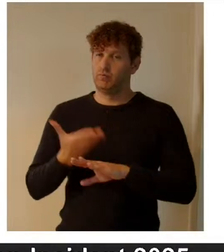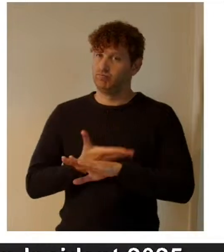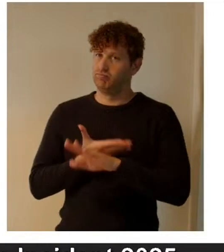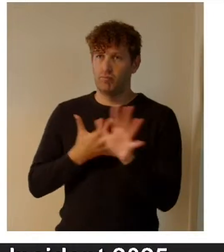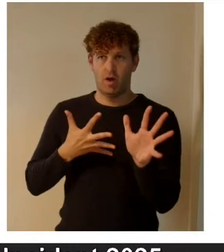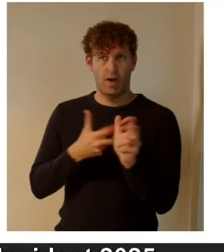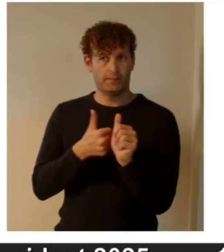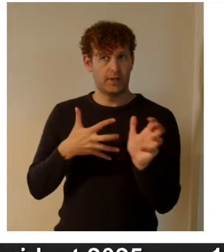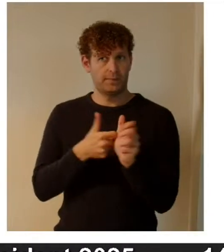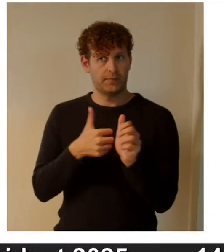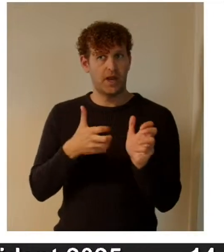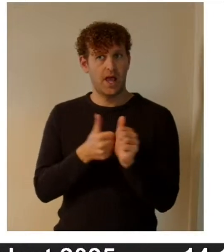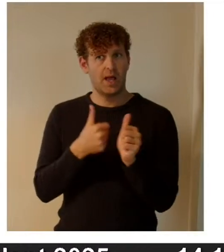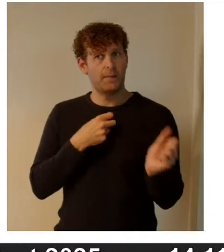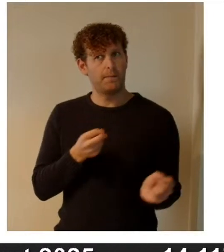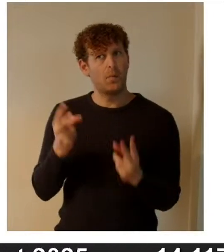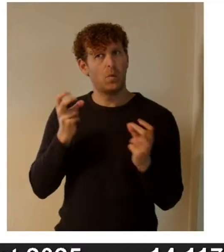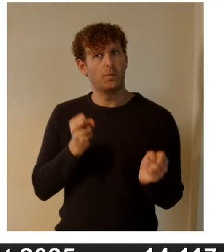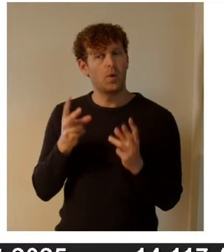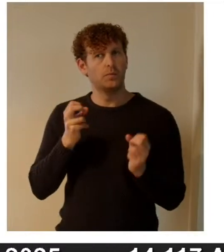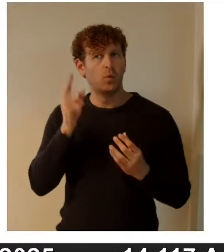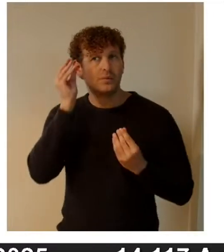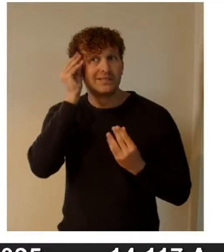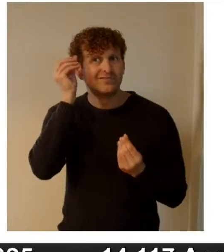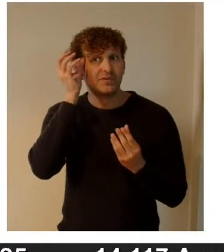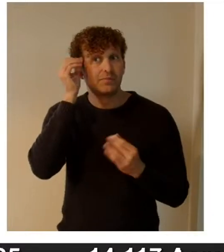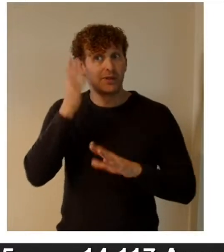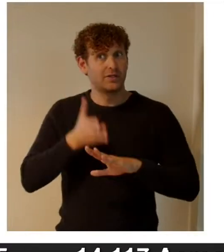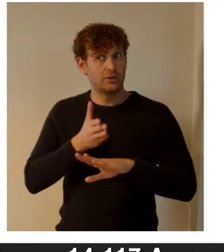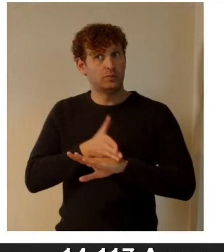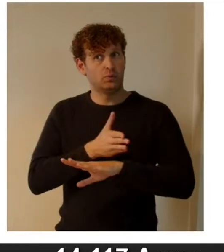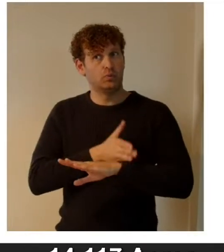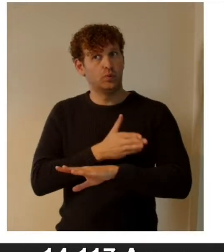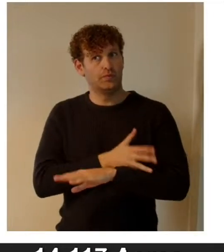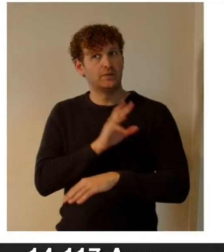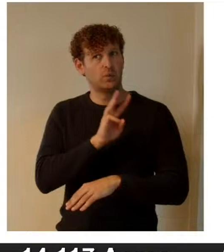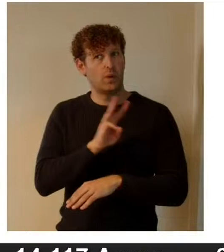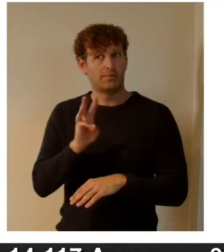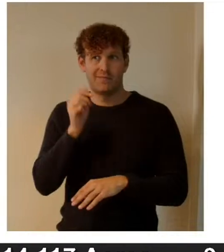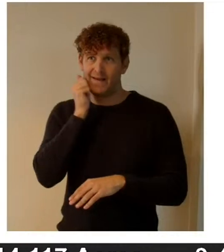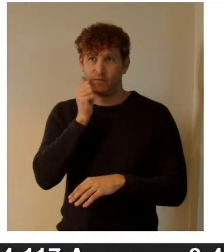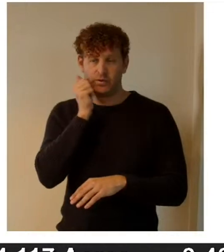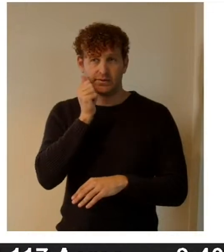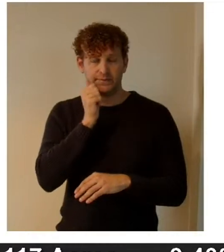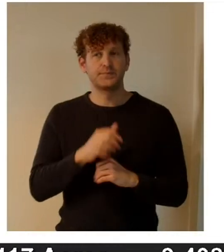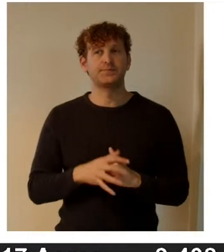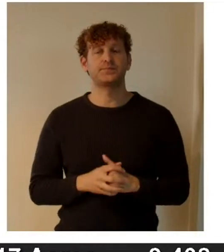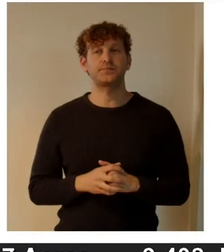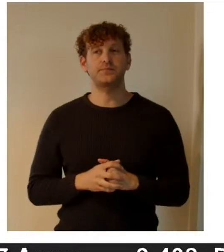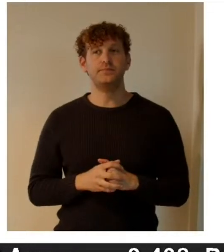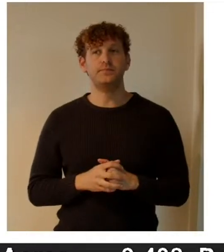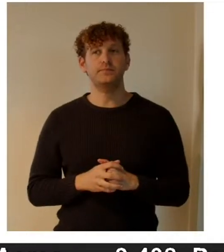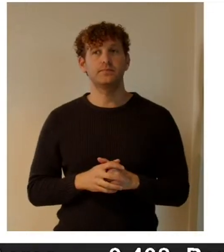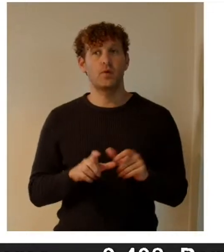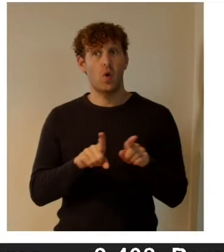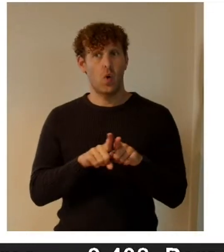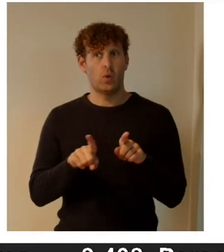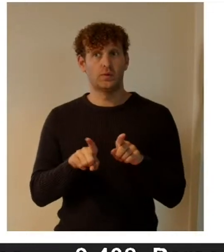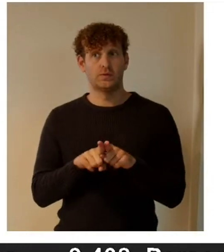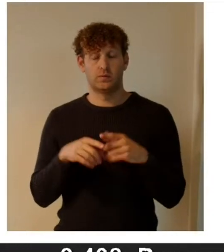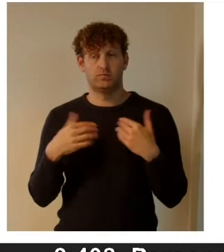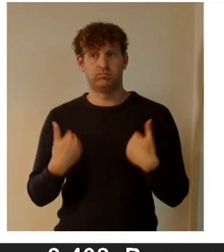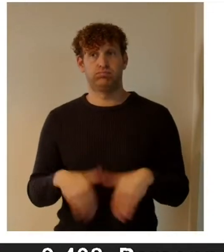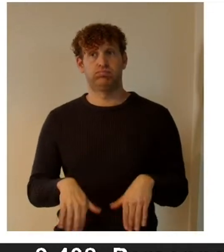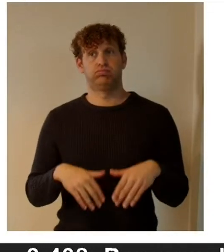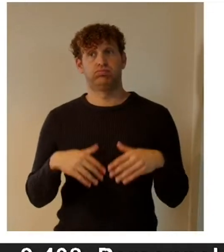the information you need, and improvements to the site are being made daily. There has been an overwhelming response to this